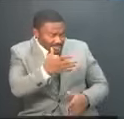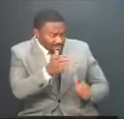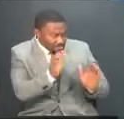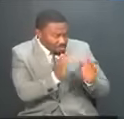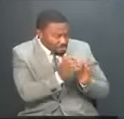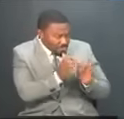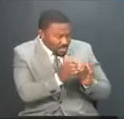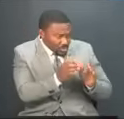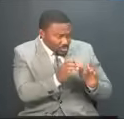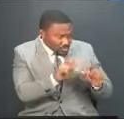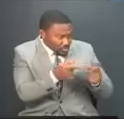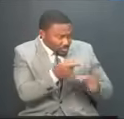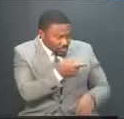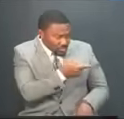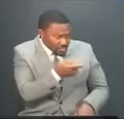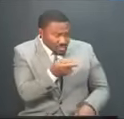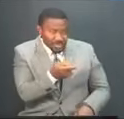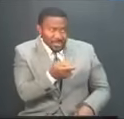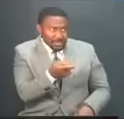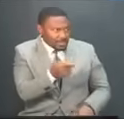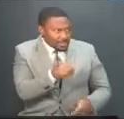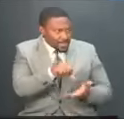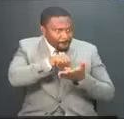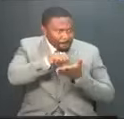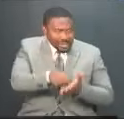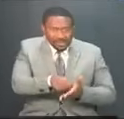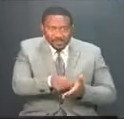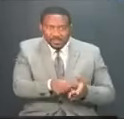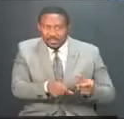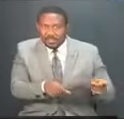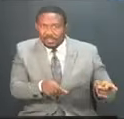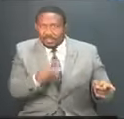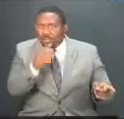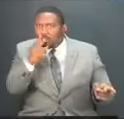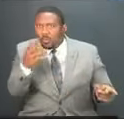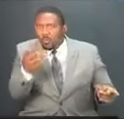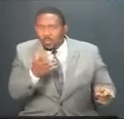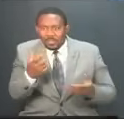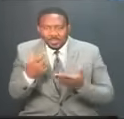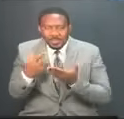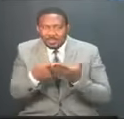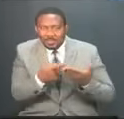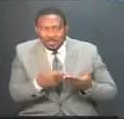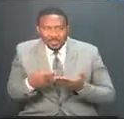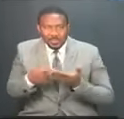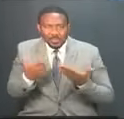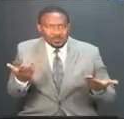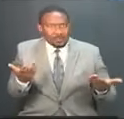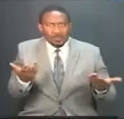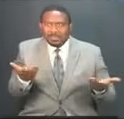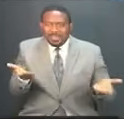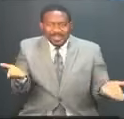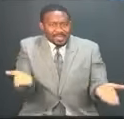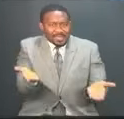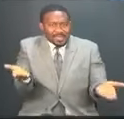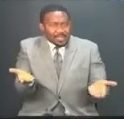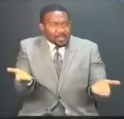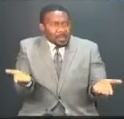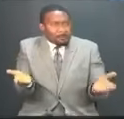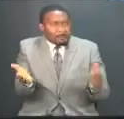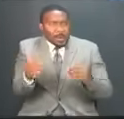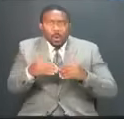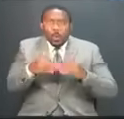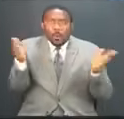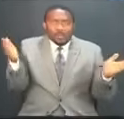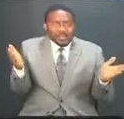side, and they are insisting that they don't want the discussions held in open parliament, that we should